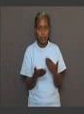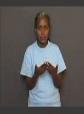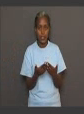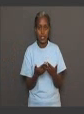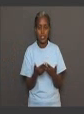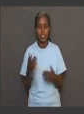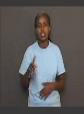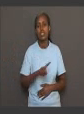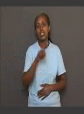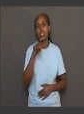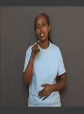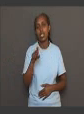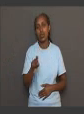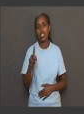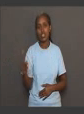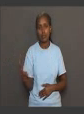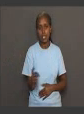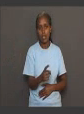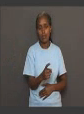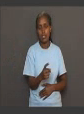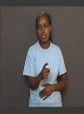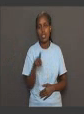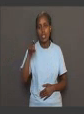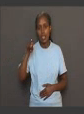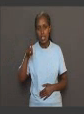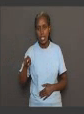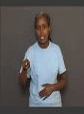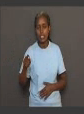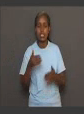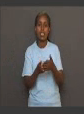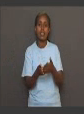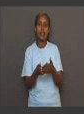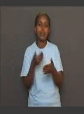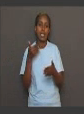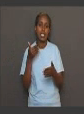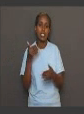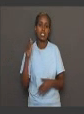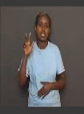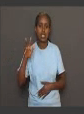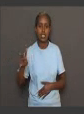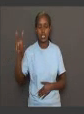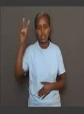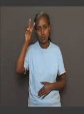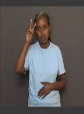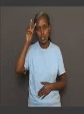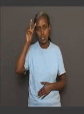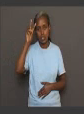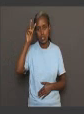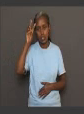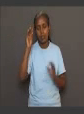Simplified, the equation becomes x minus 3